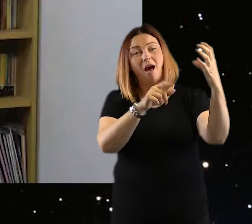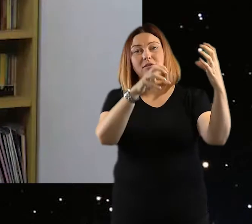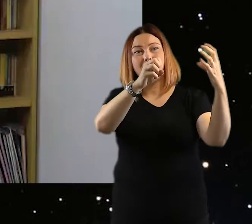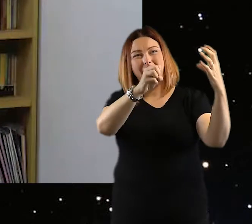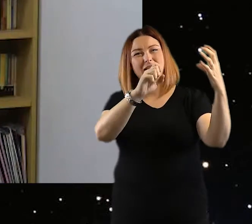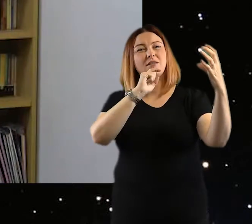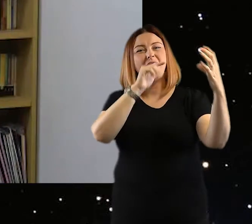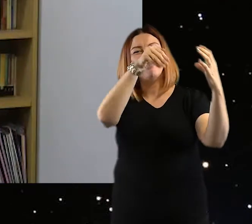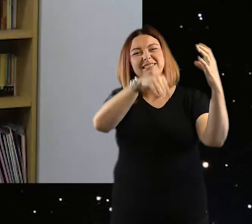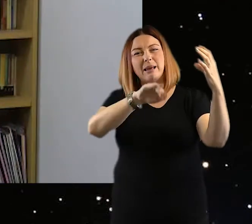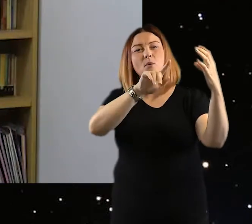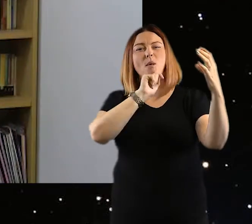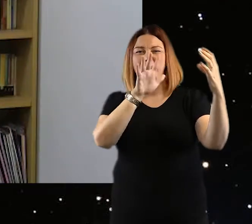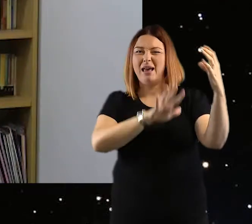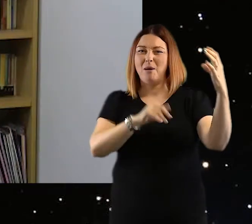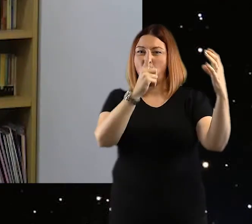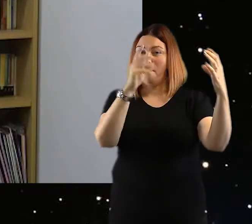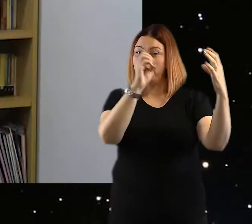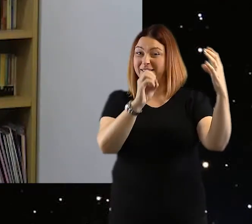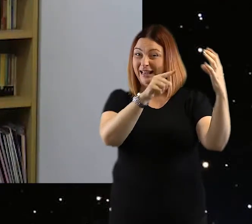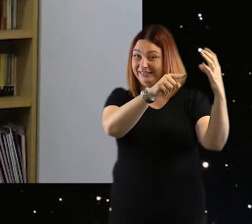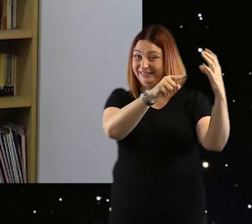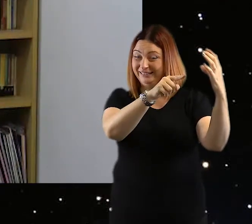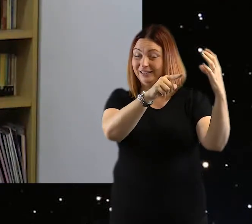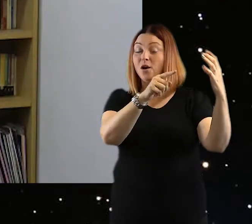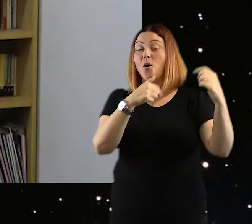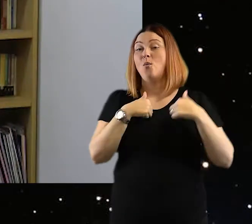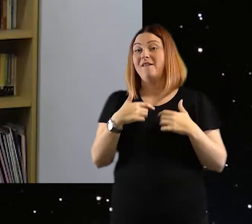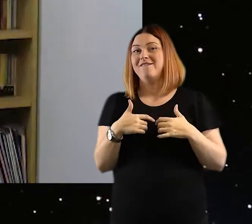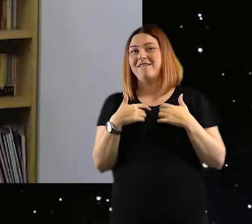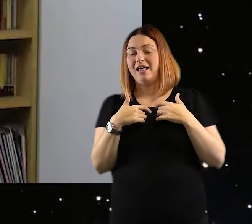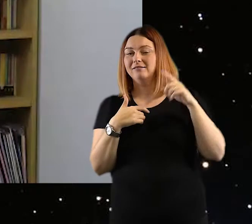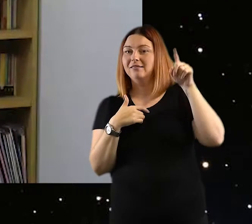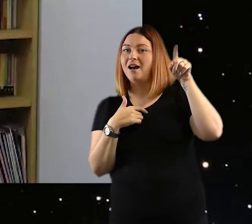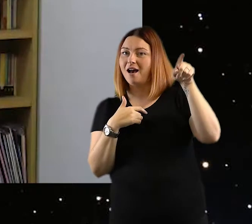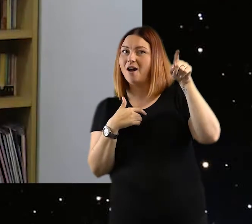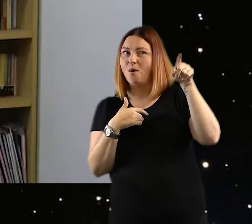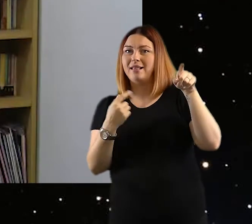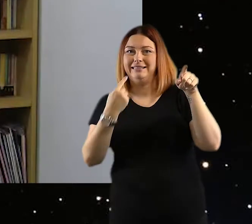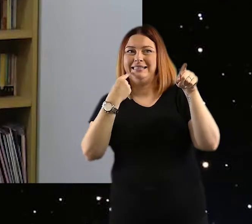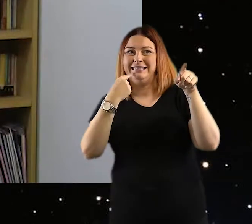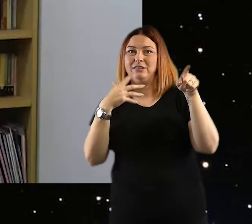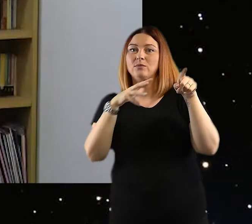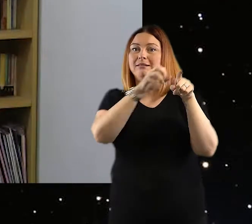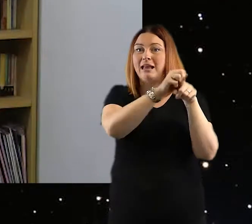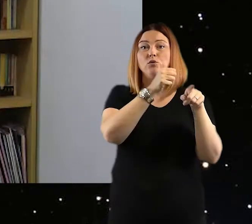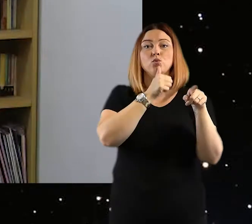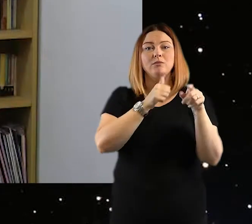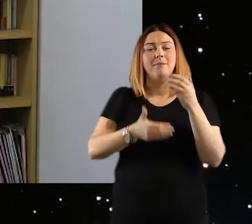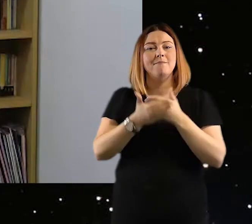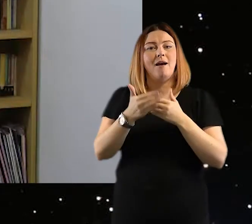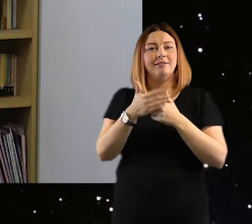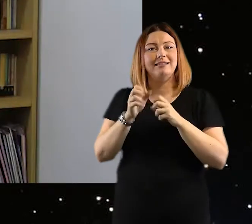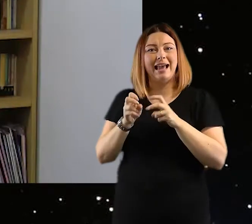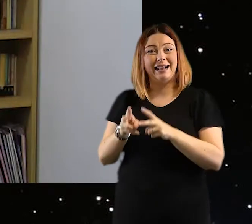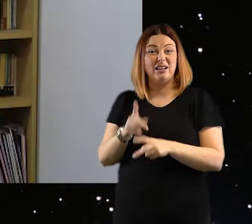and so that was the case here. So the size of the dips were very, very detectable using modern